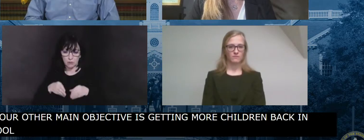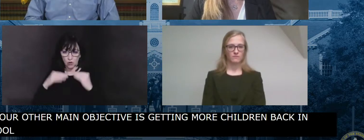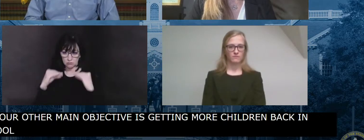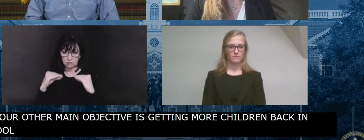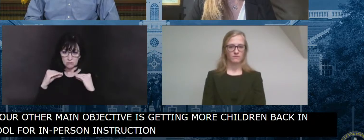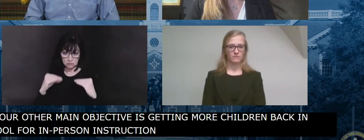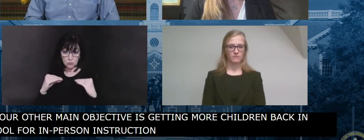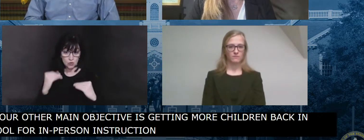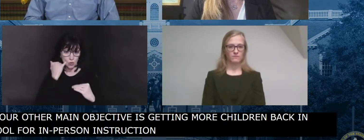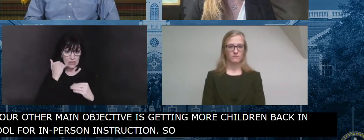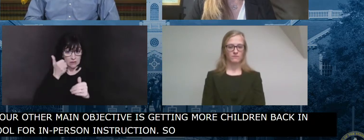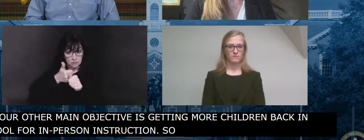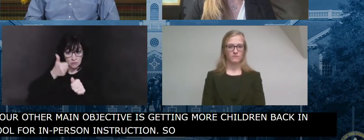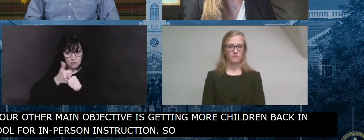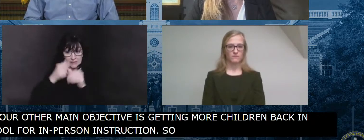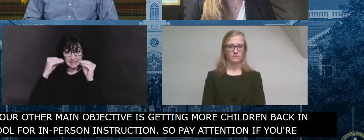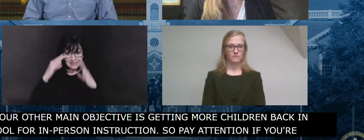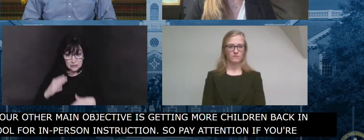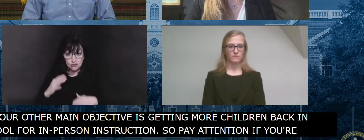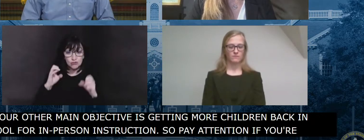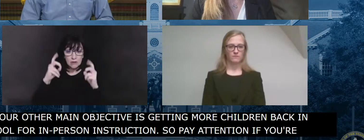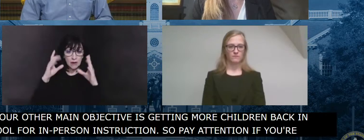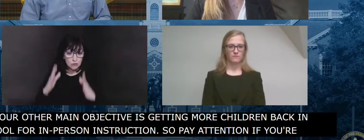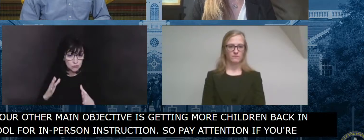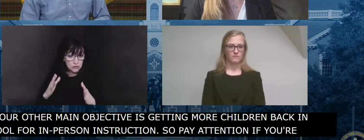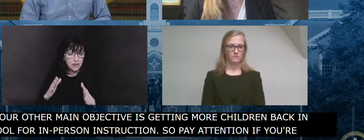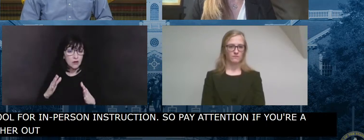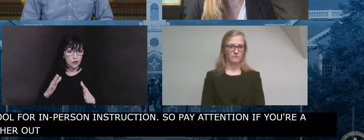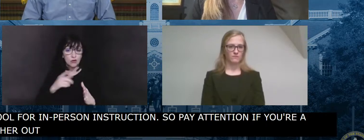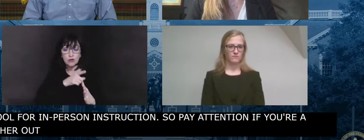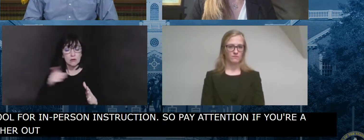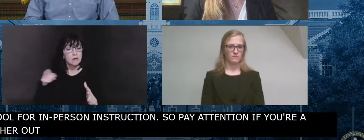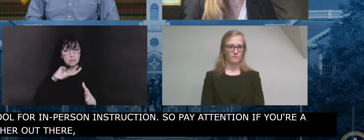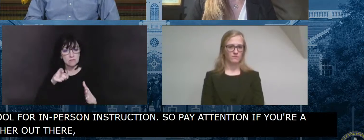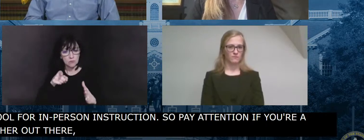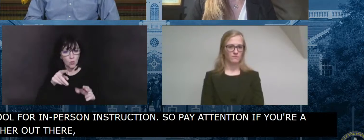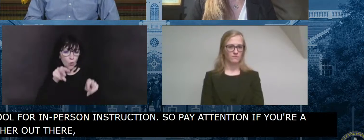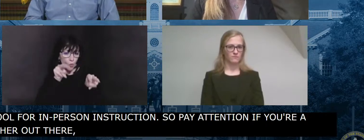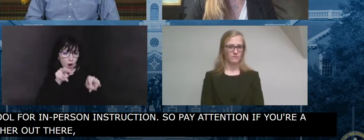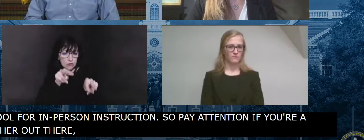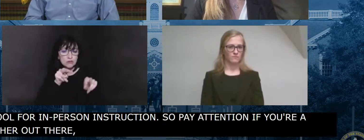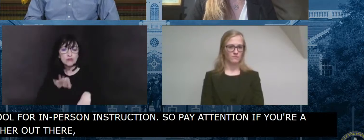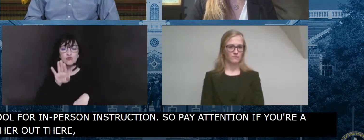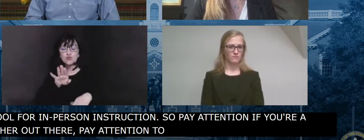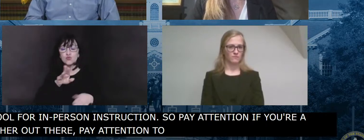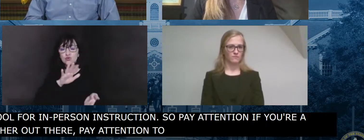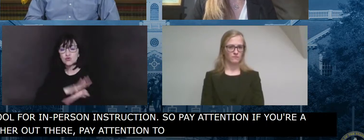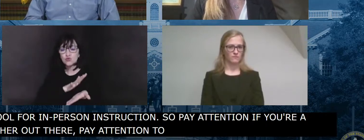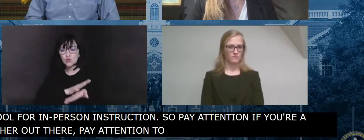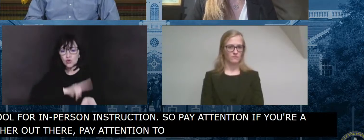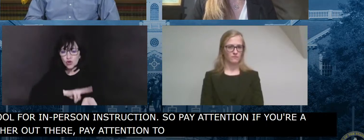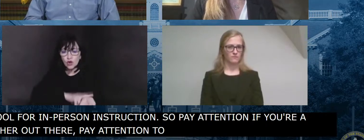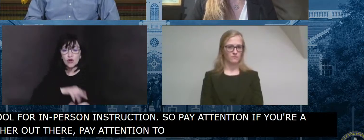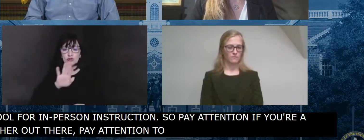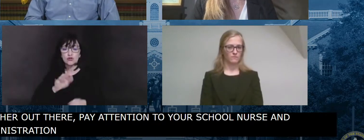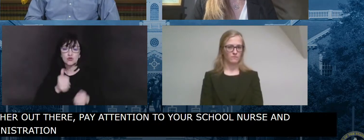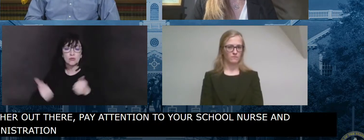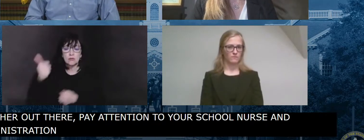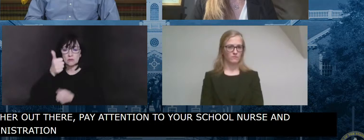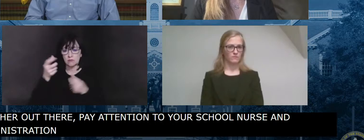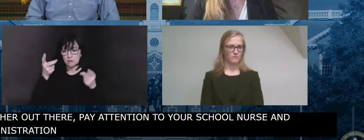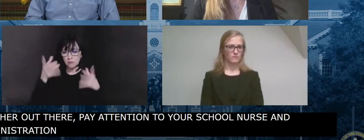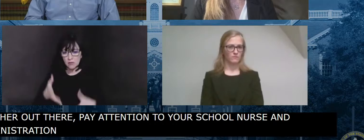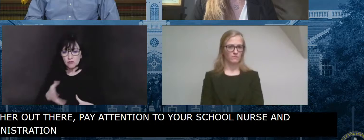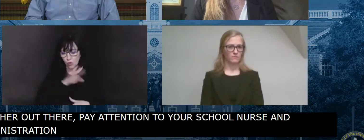teacher and educator out there. Pay attention to your school nurse and administration about the opportunities to